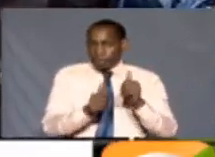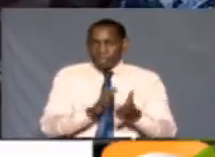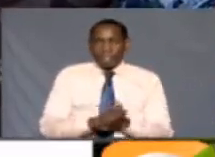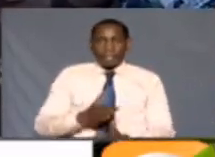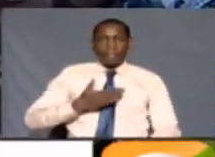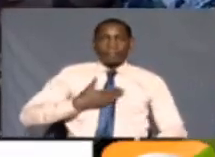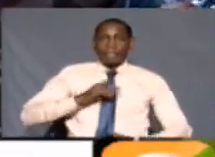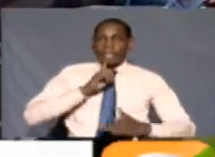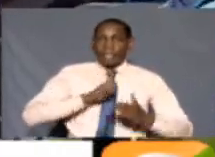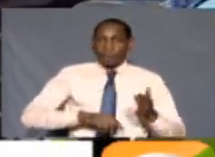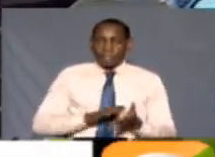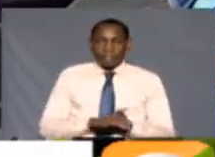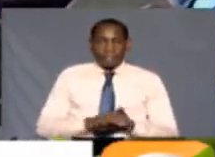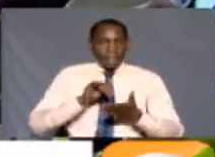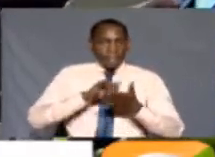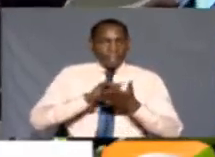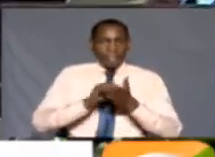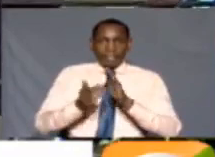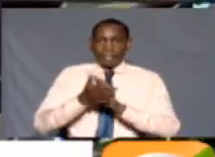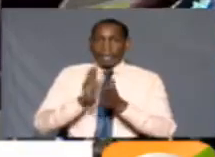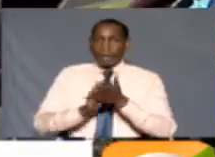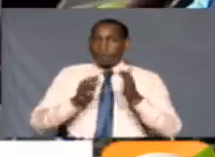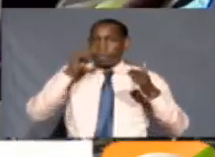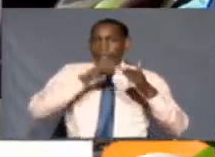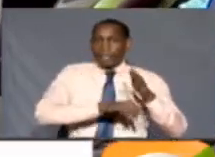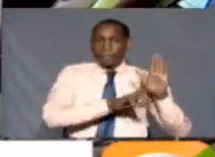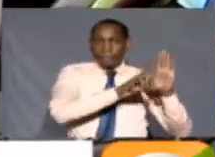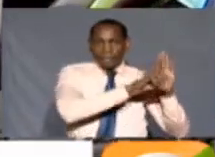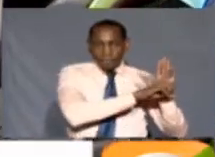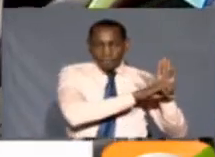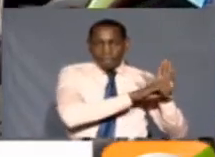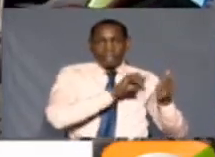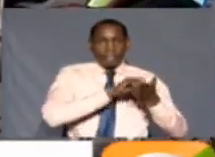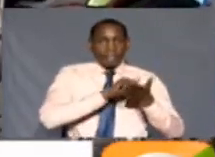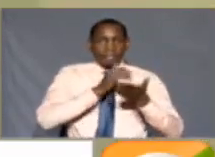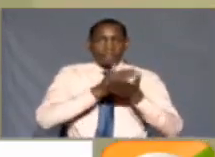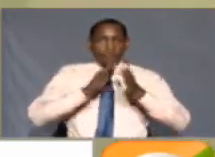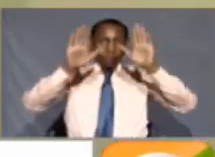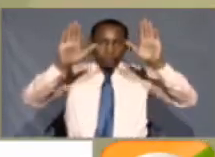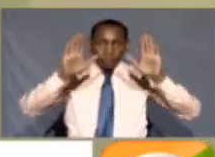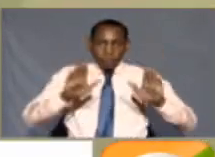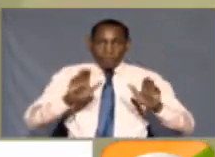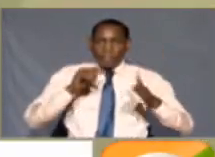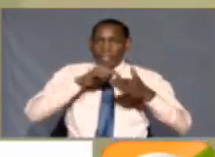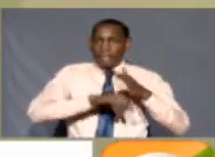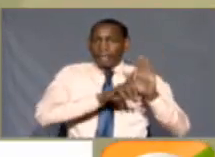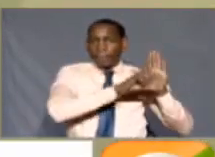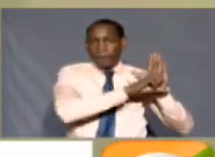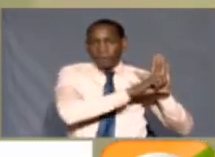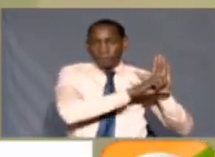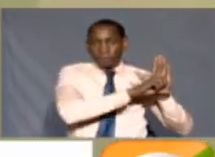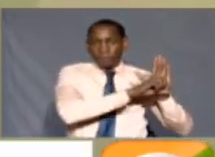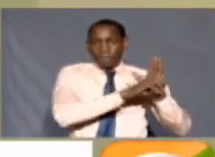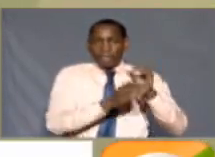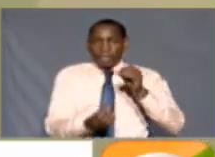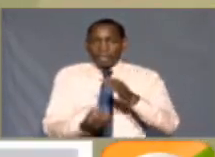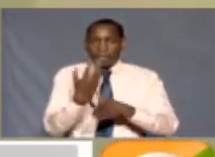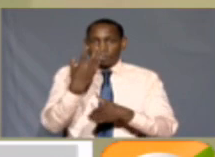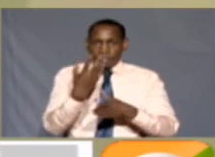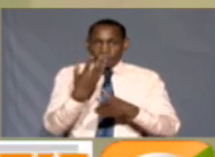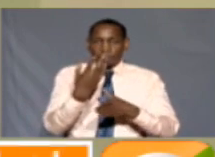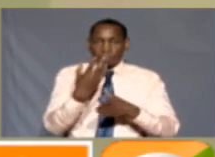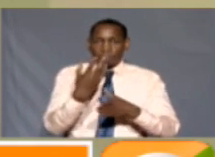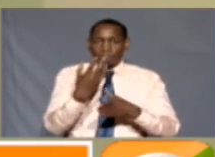say that, one, we don't have a comprehensive law, and yeah, that is important. A comprehensive law lays out